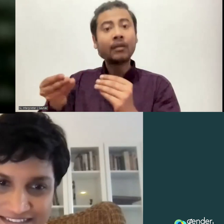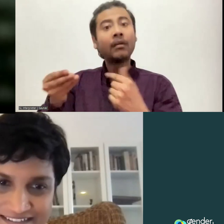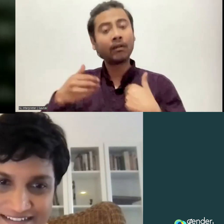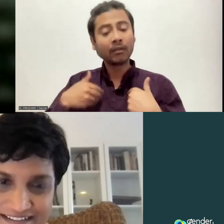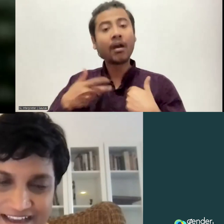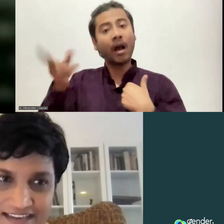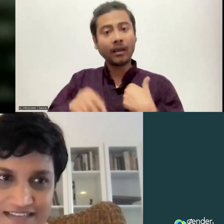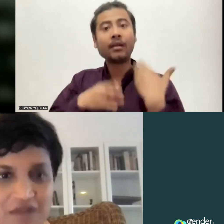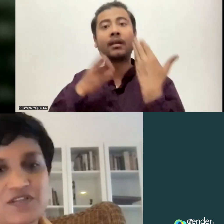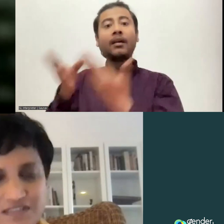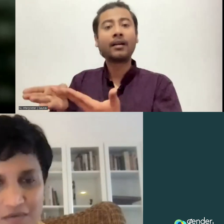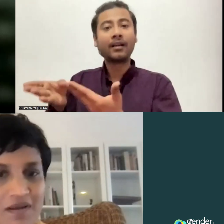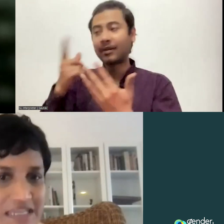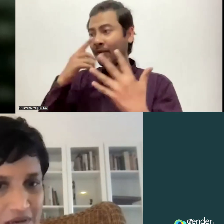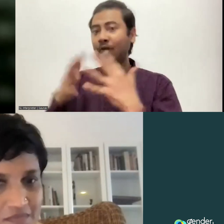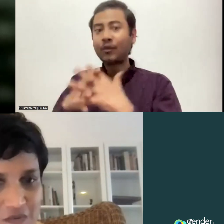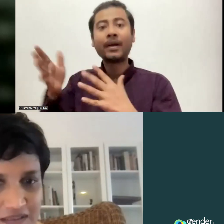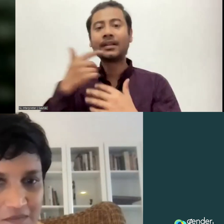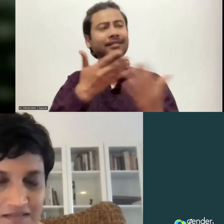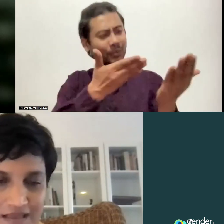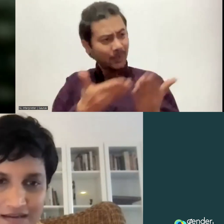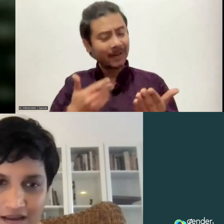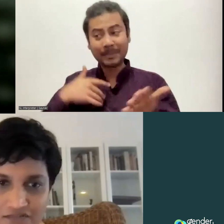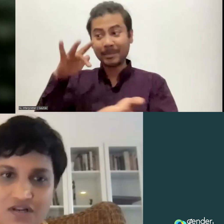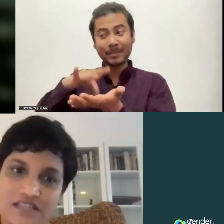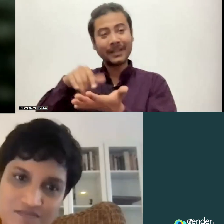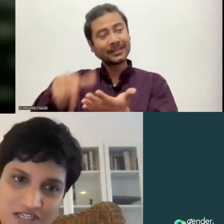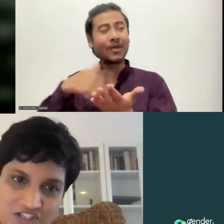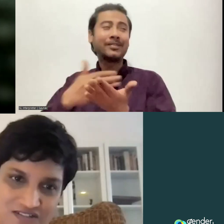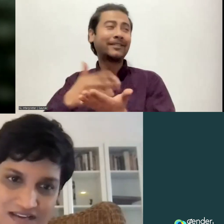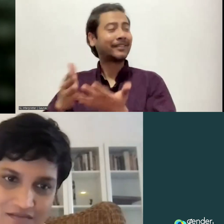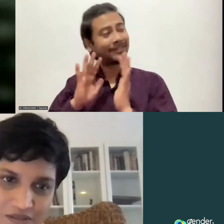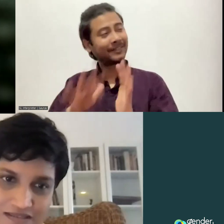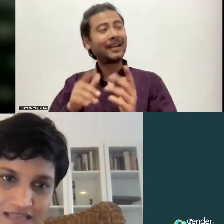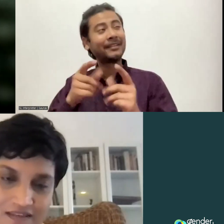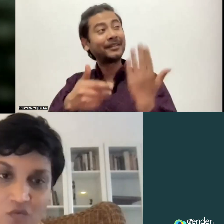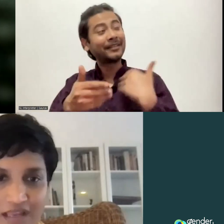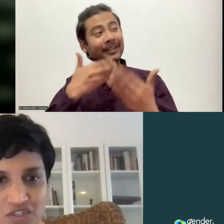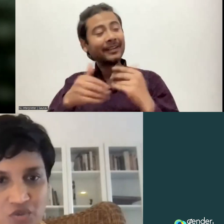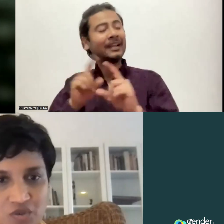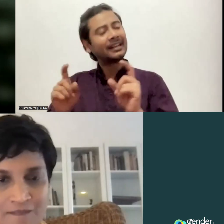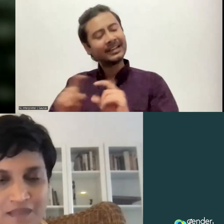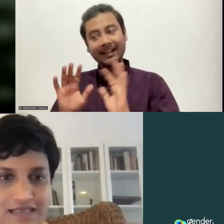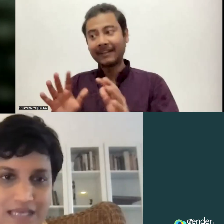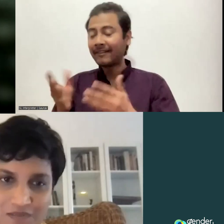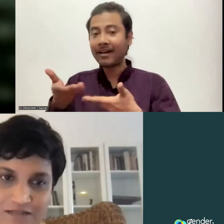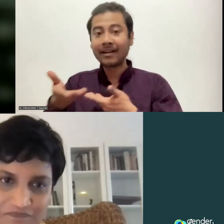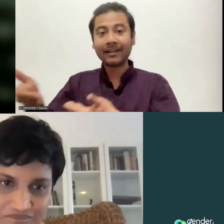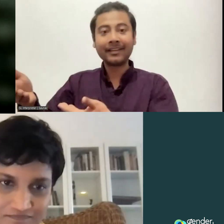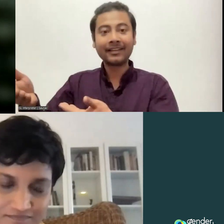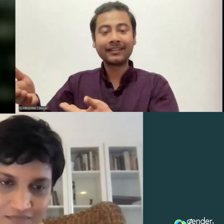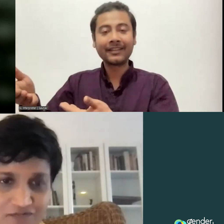it. And I wasn't there, but my team members were there. But that kind of transformation, right? Because then they're willing to